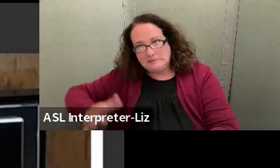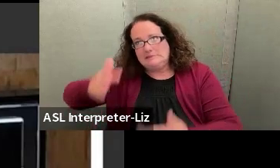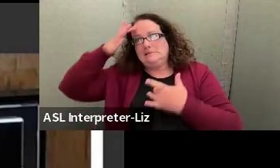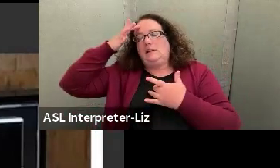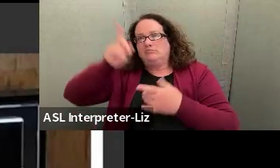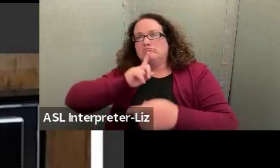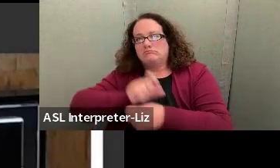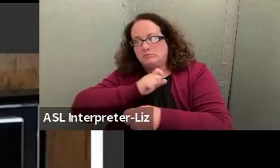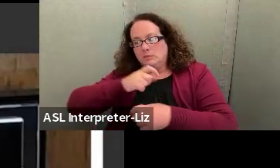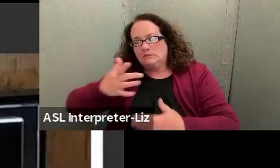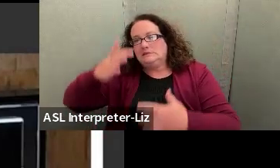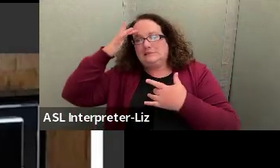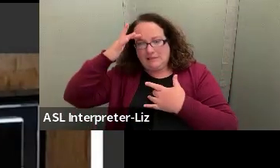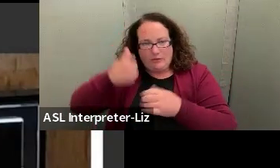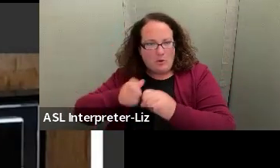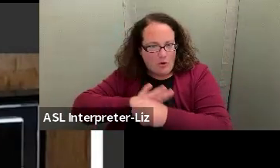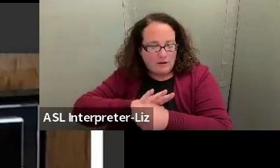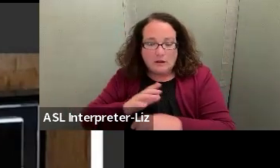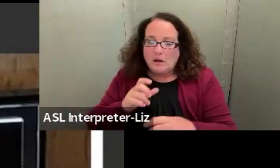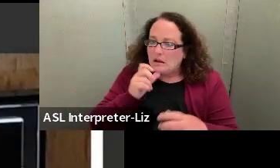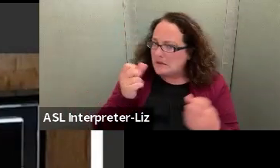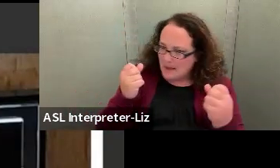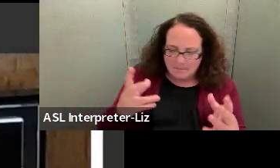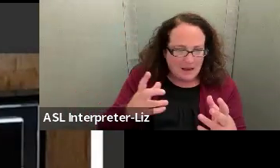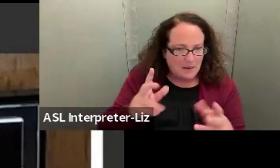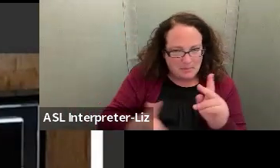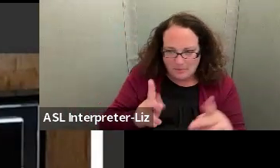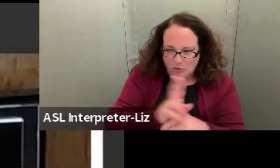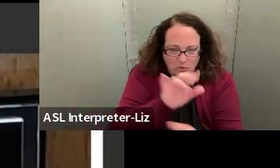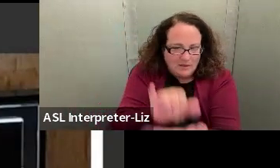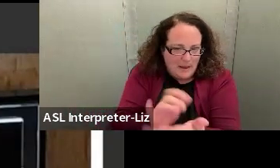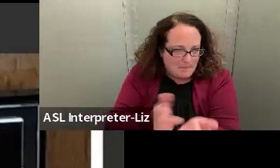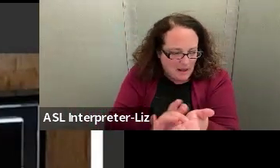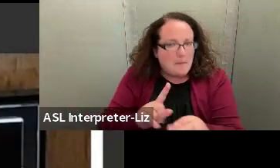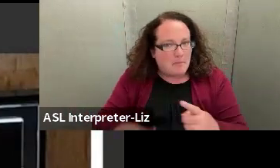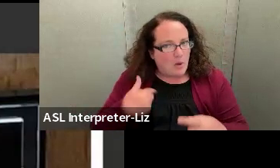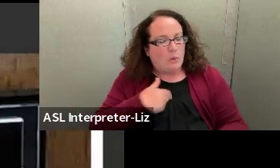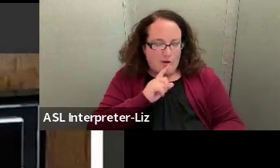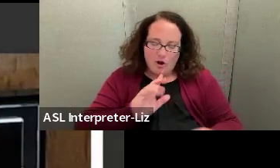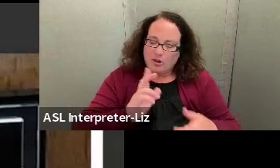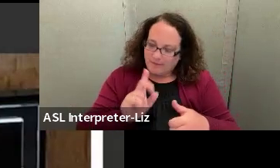90%. So not many people took the drug that we worked on, but still we were the first.